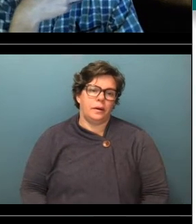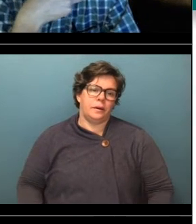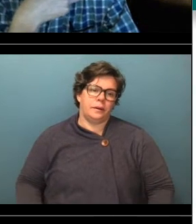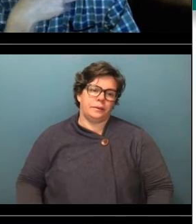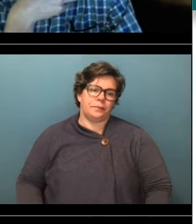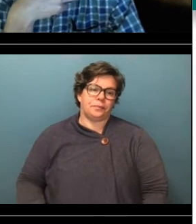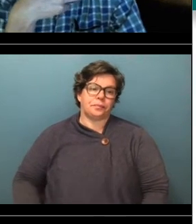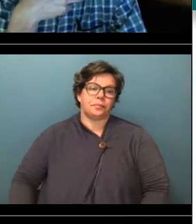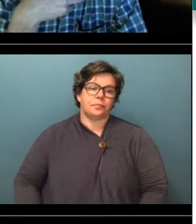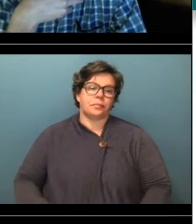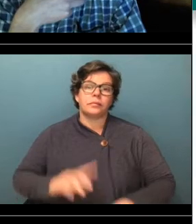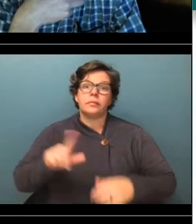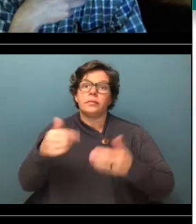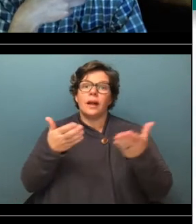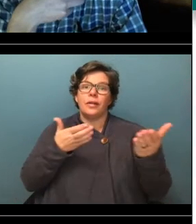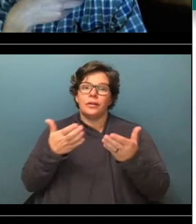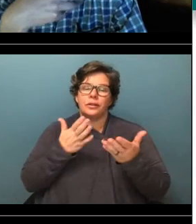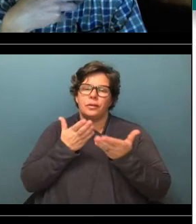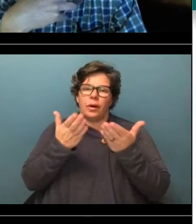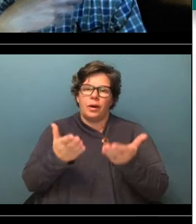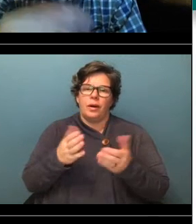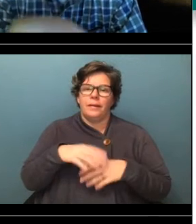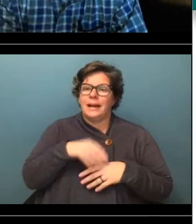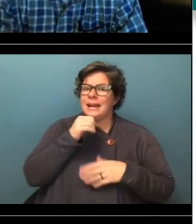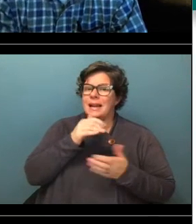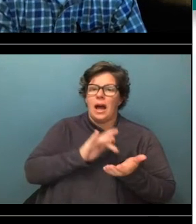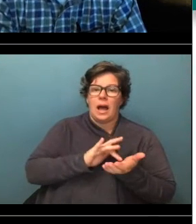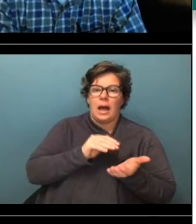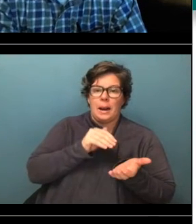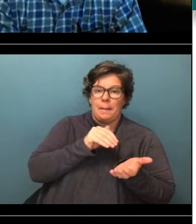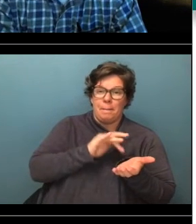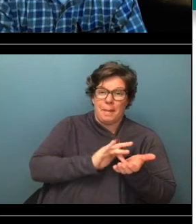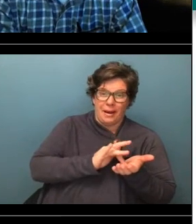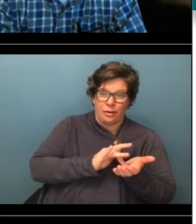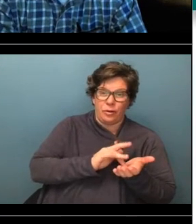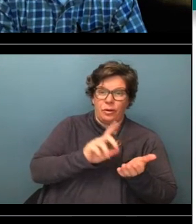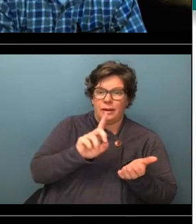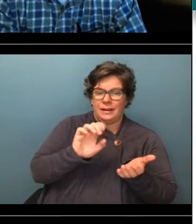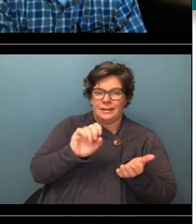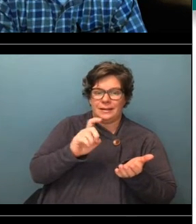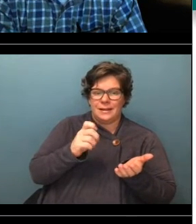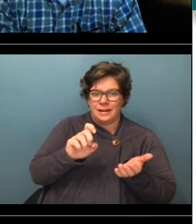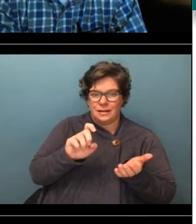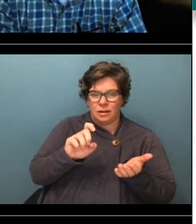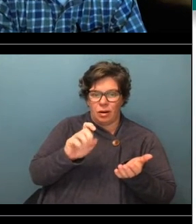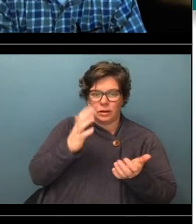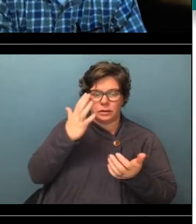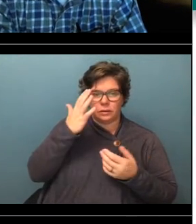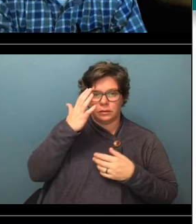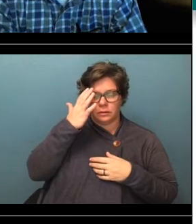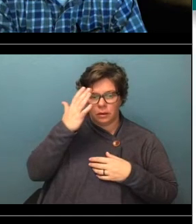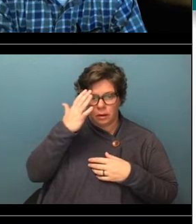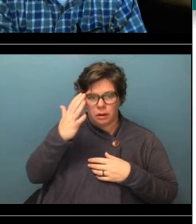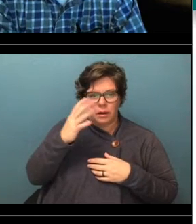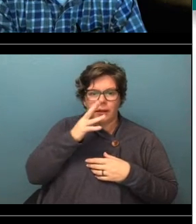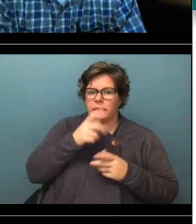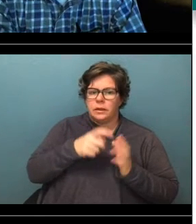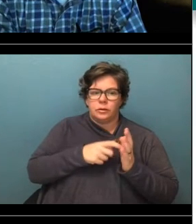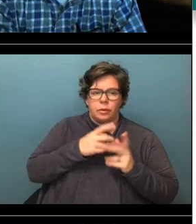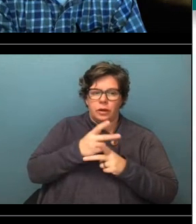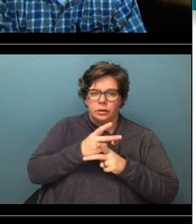Other services offered include non-medical detox, that is, detox from mind-altering substances that doesn't require supervision